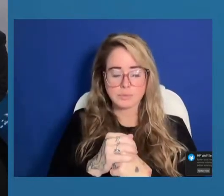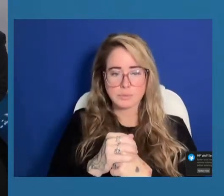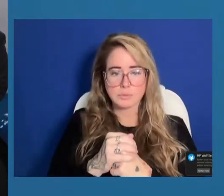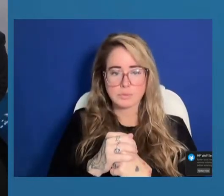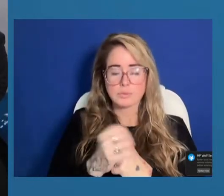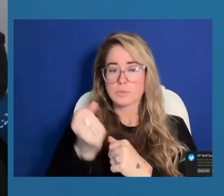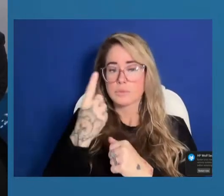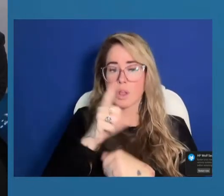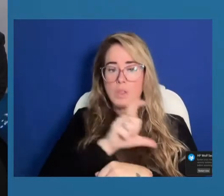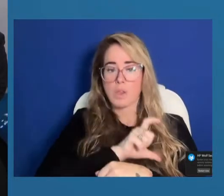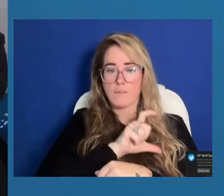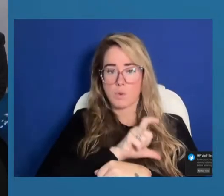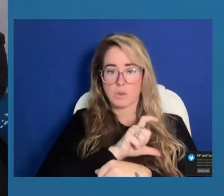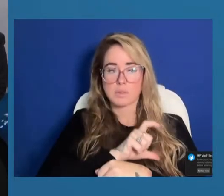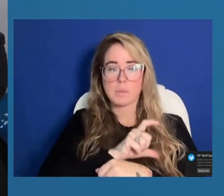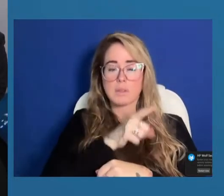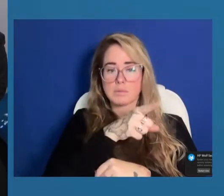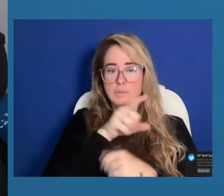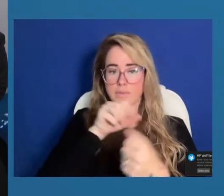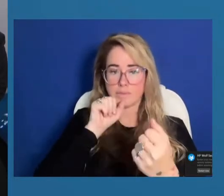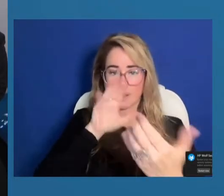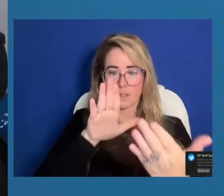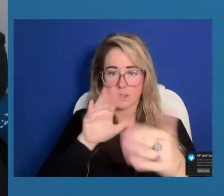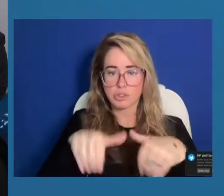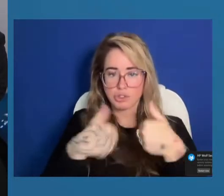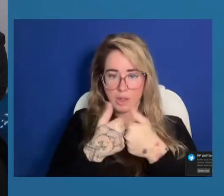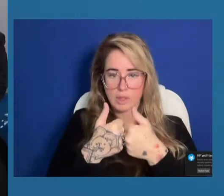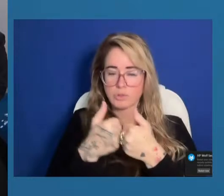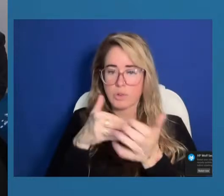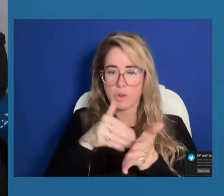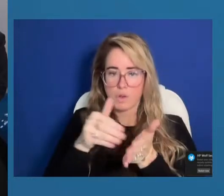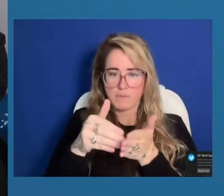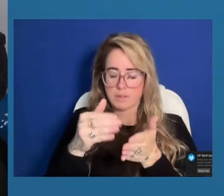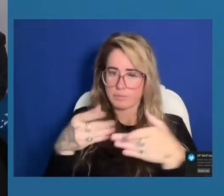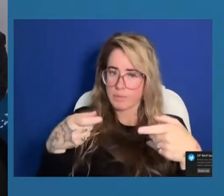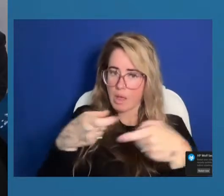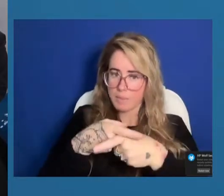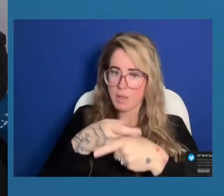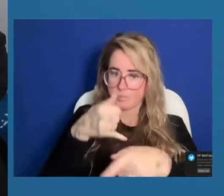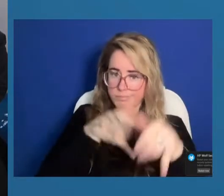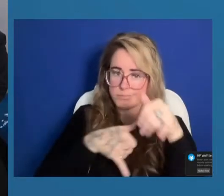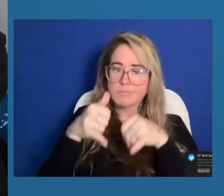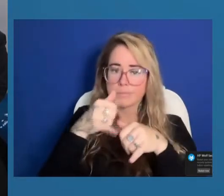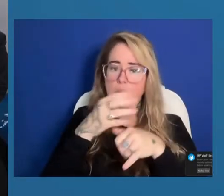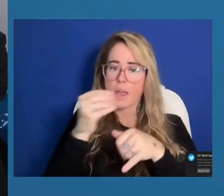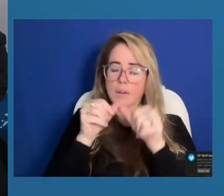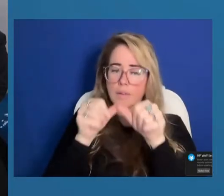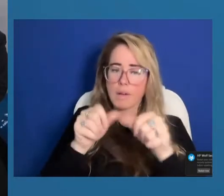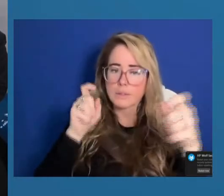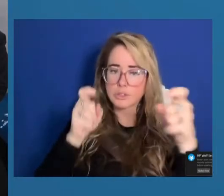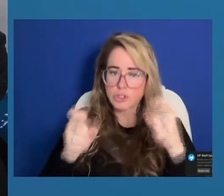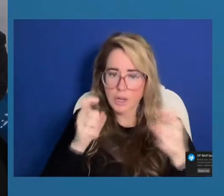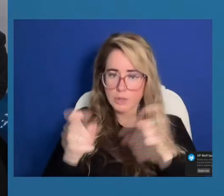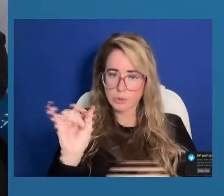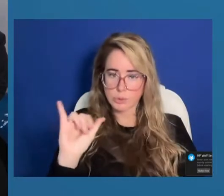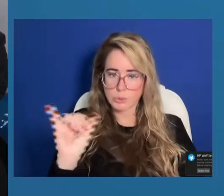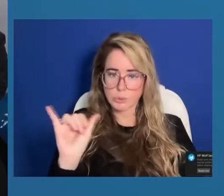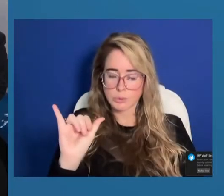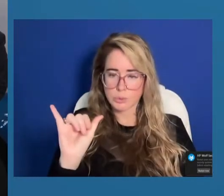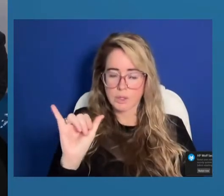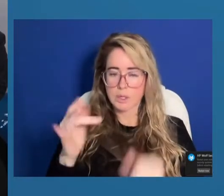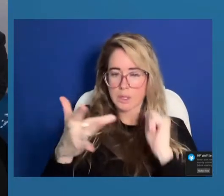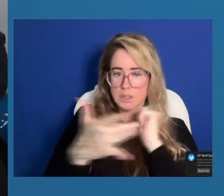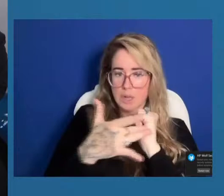Law enforcement faces challenges that are often complex and constantly changing.